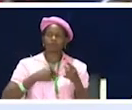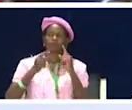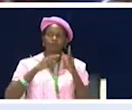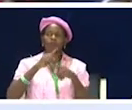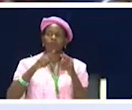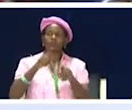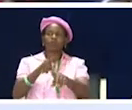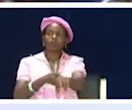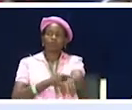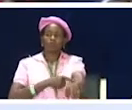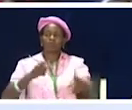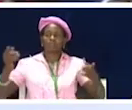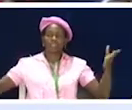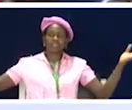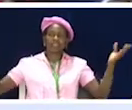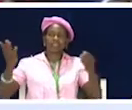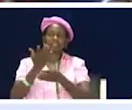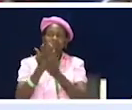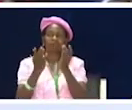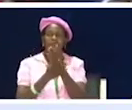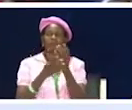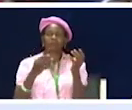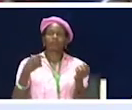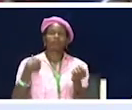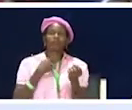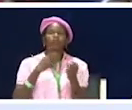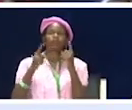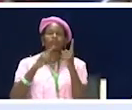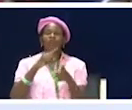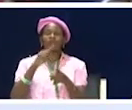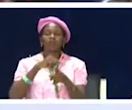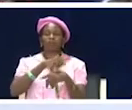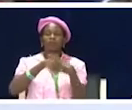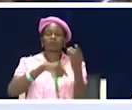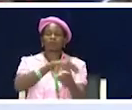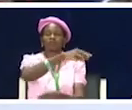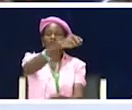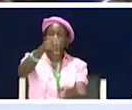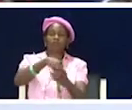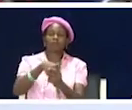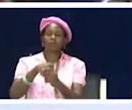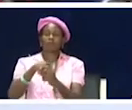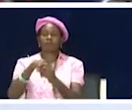hands, when we talk of involvement,